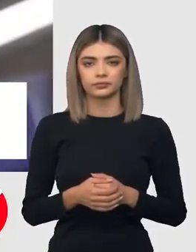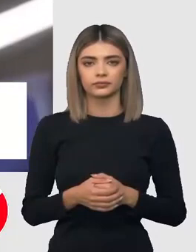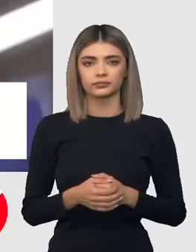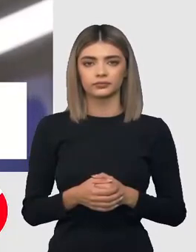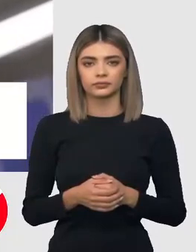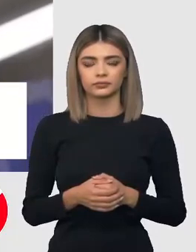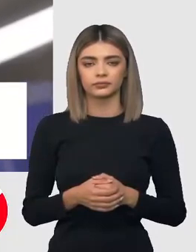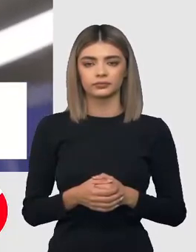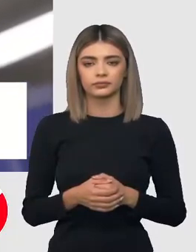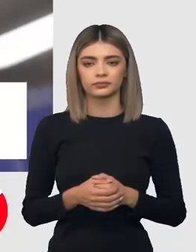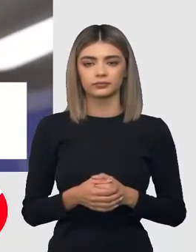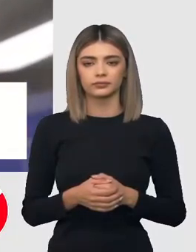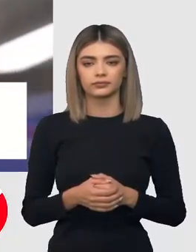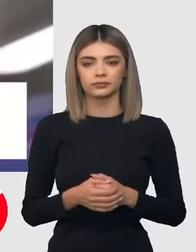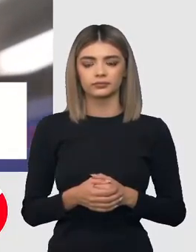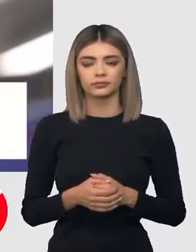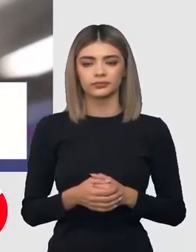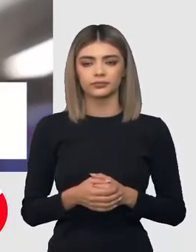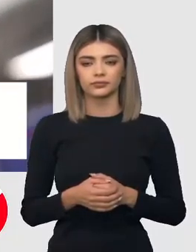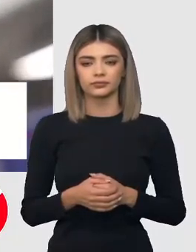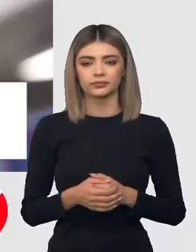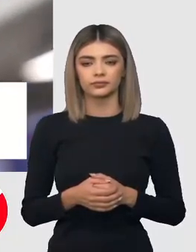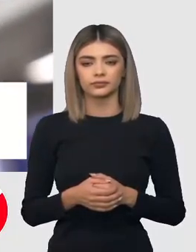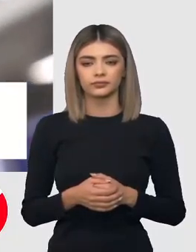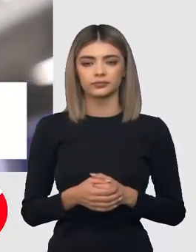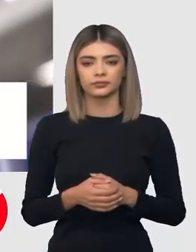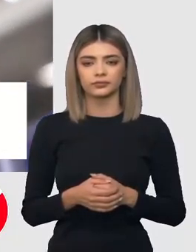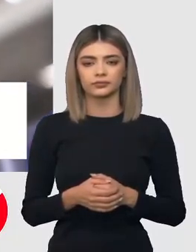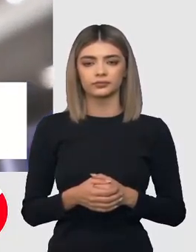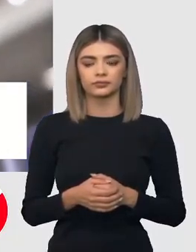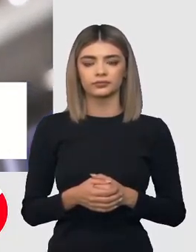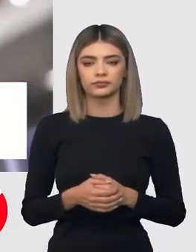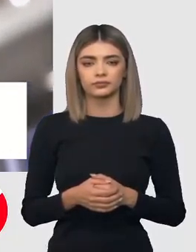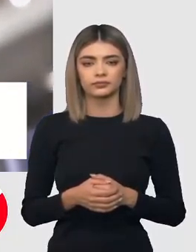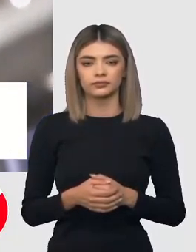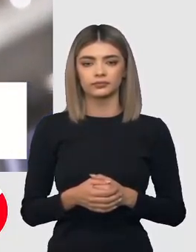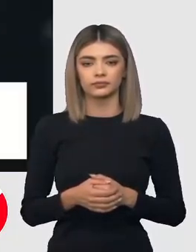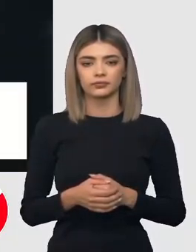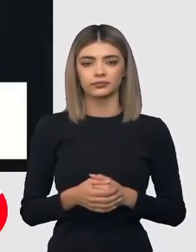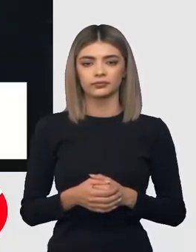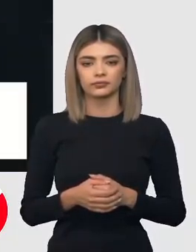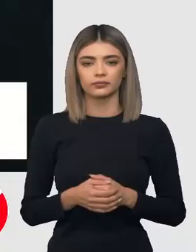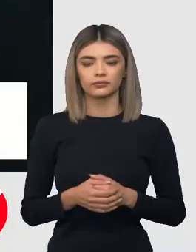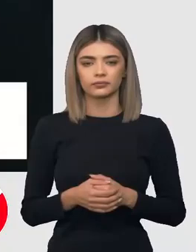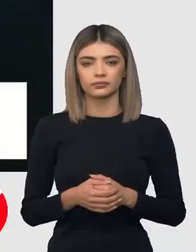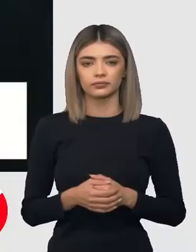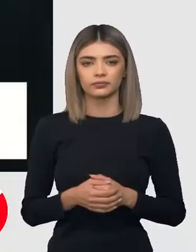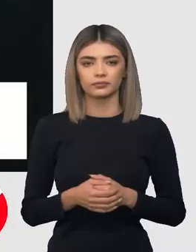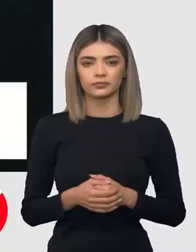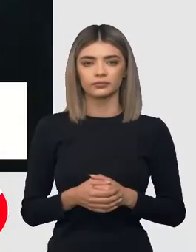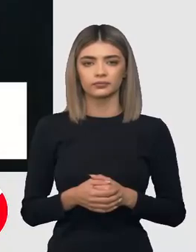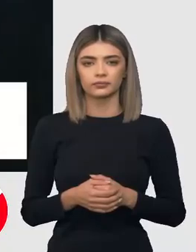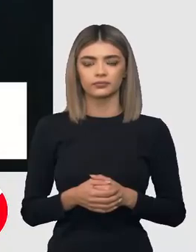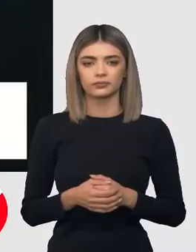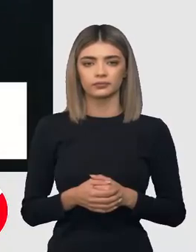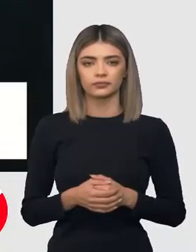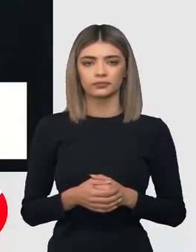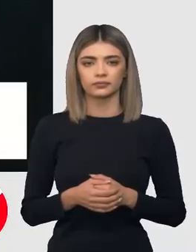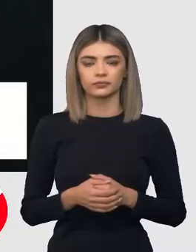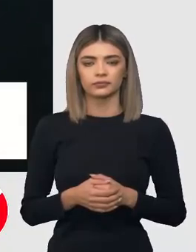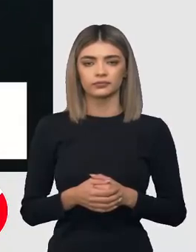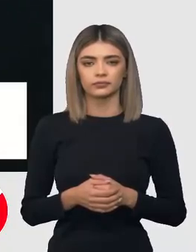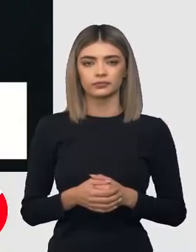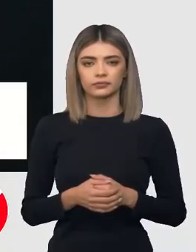behind. Local immunotherapy, so in other words, local delivery of relatively high doses of